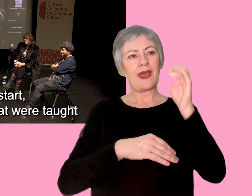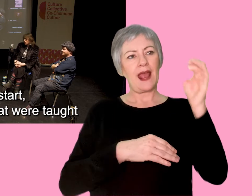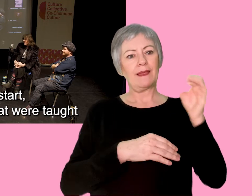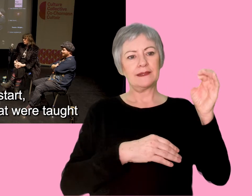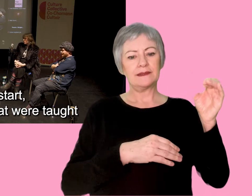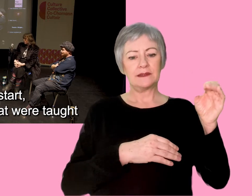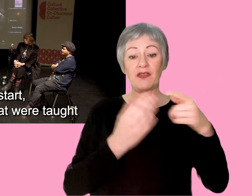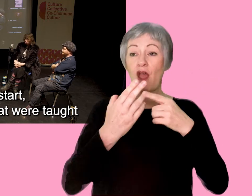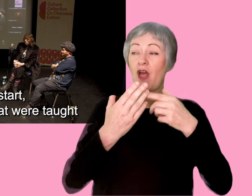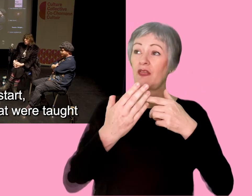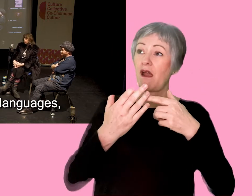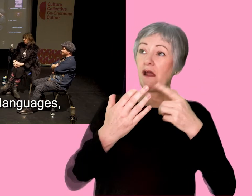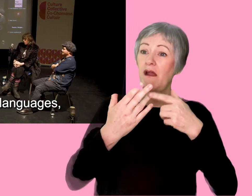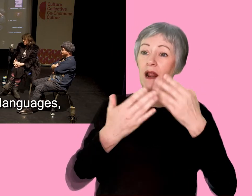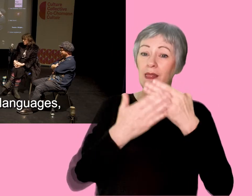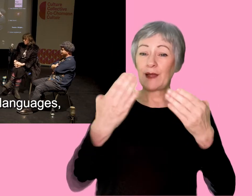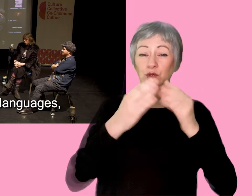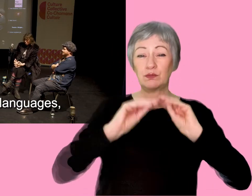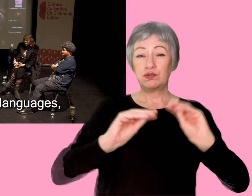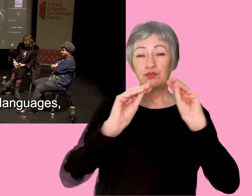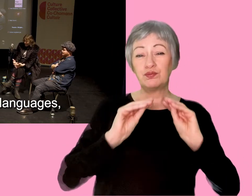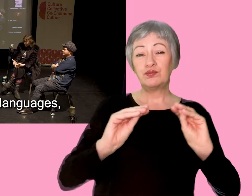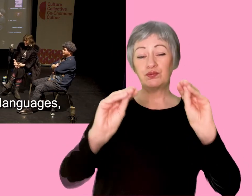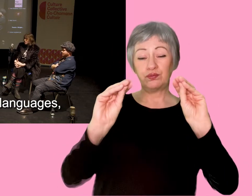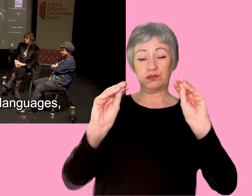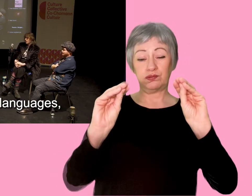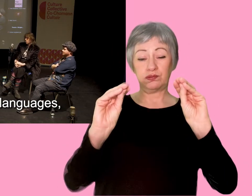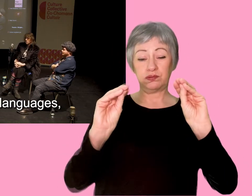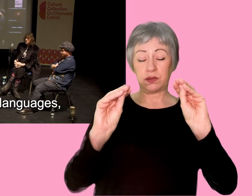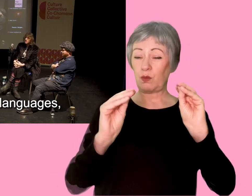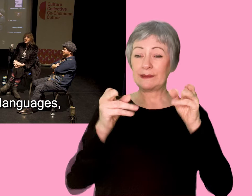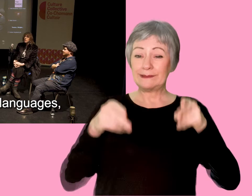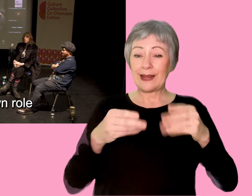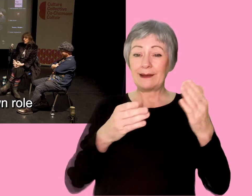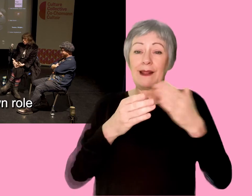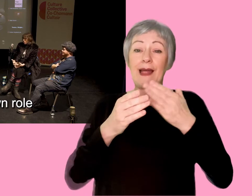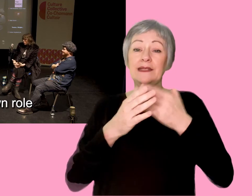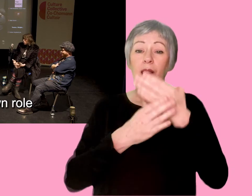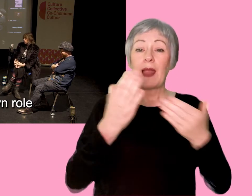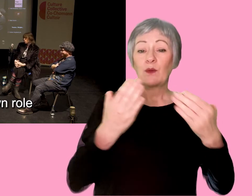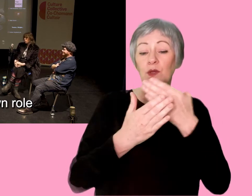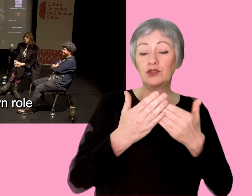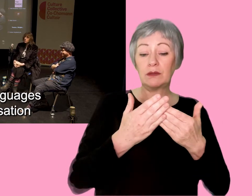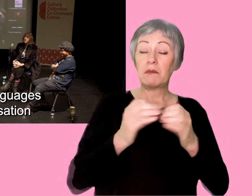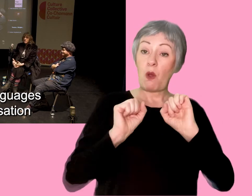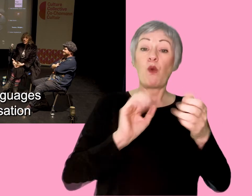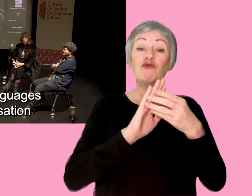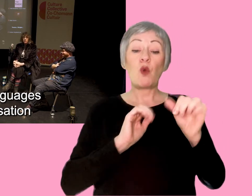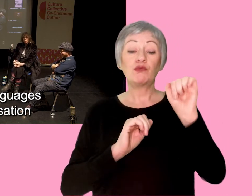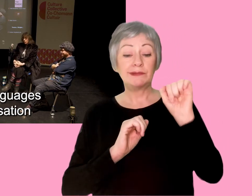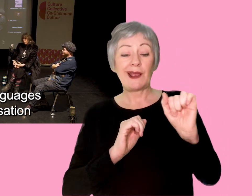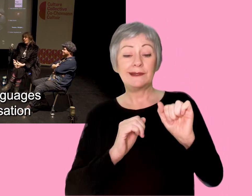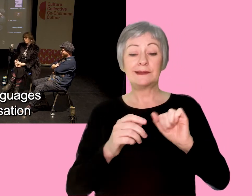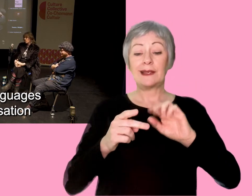only other languages that were taught were first dead classical languages, which, you know, have their own role, and